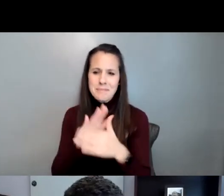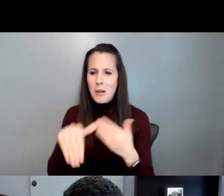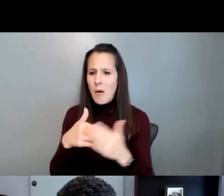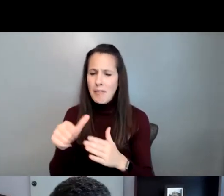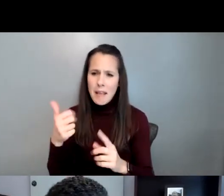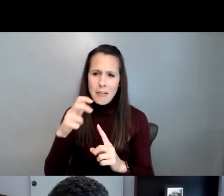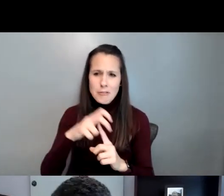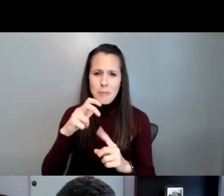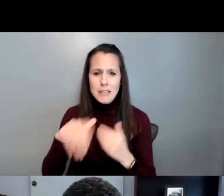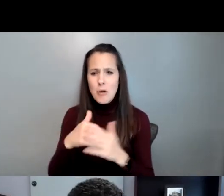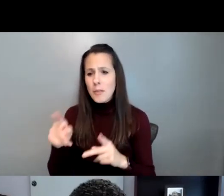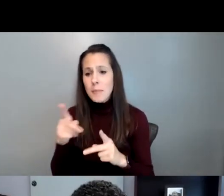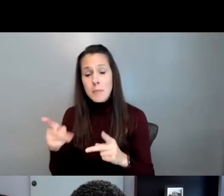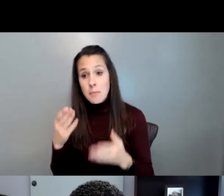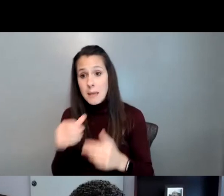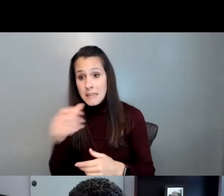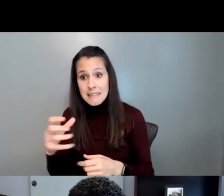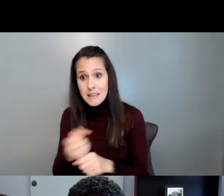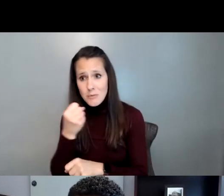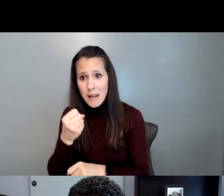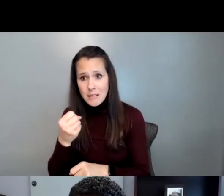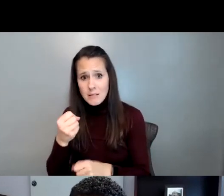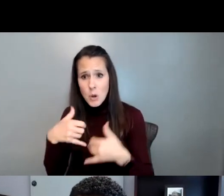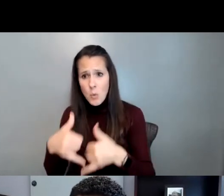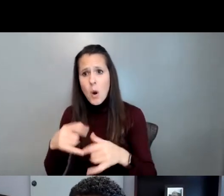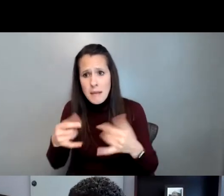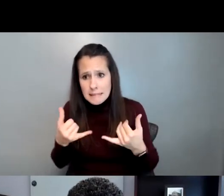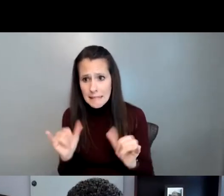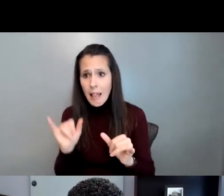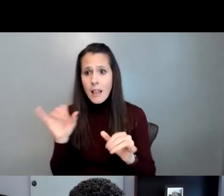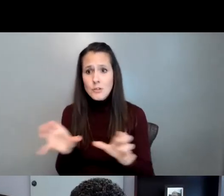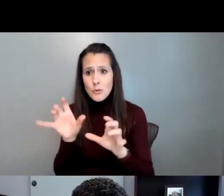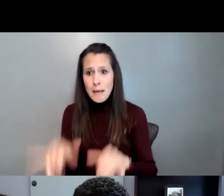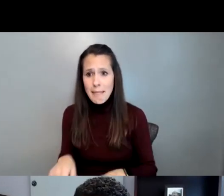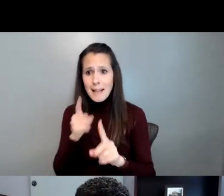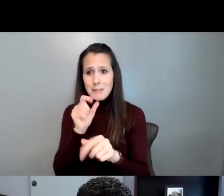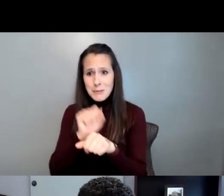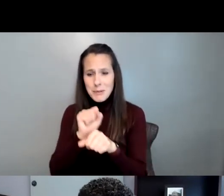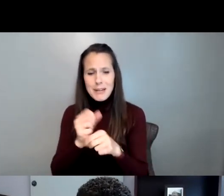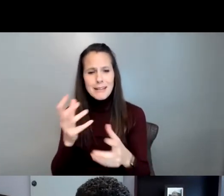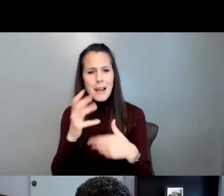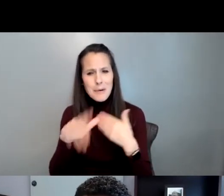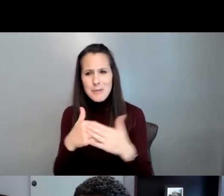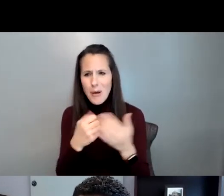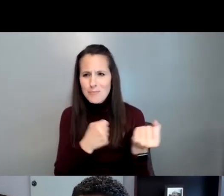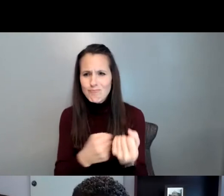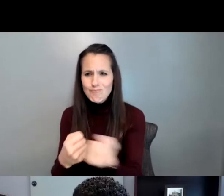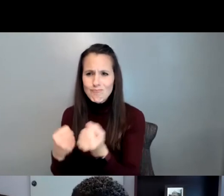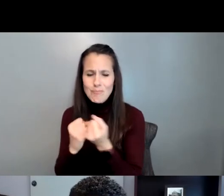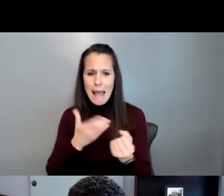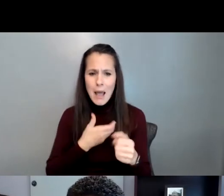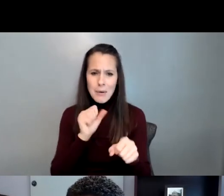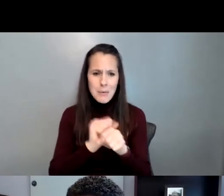people that did not get the award but are doing that work. I want us to then rally around each other to support the work that we are doing